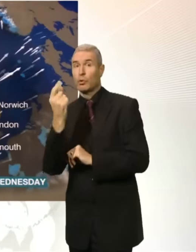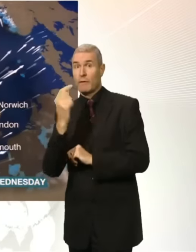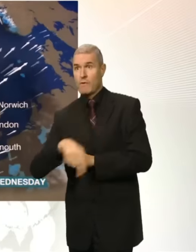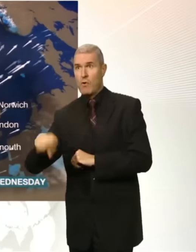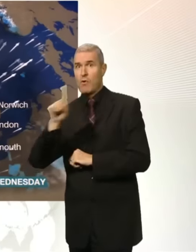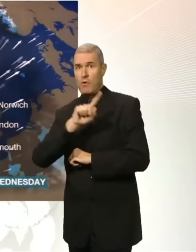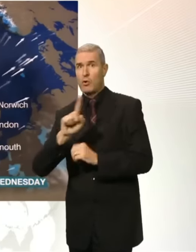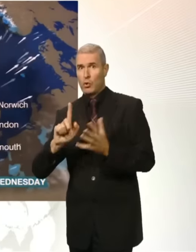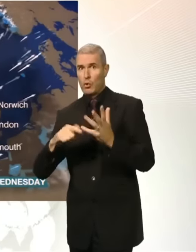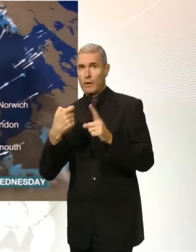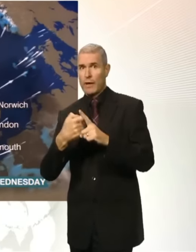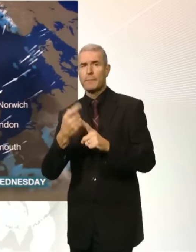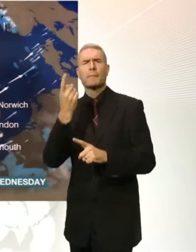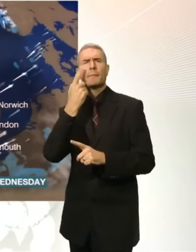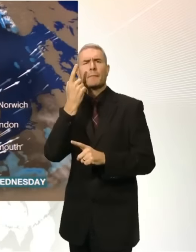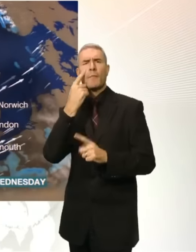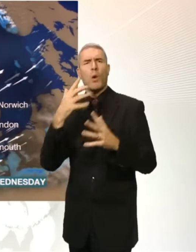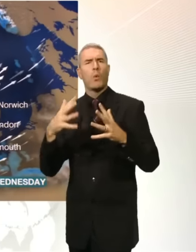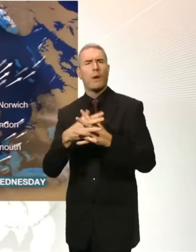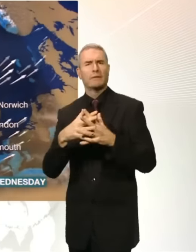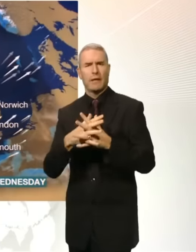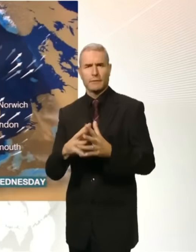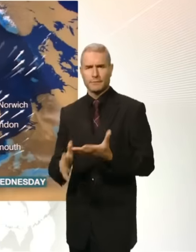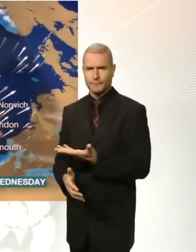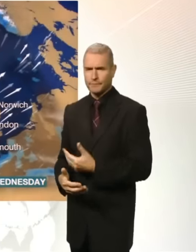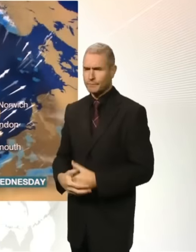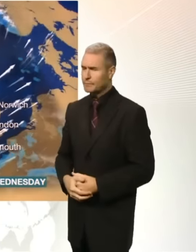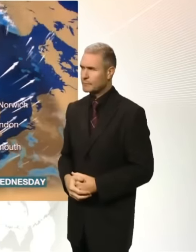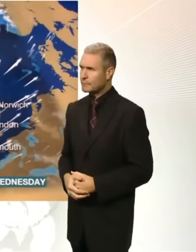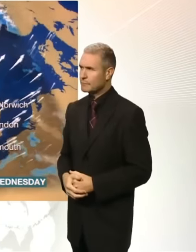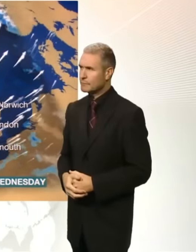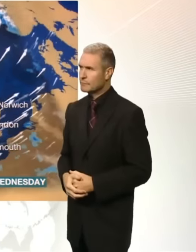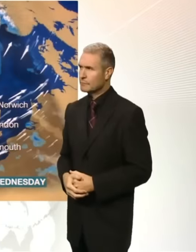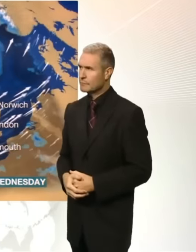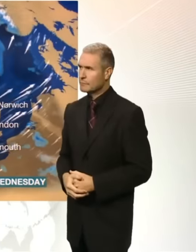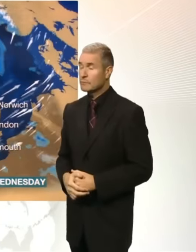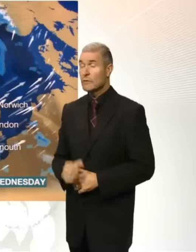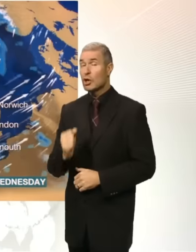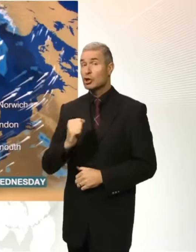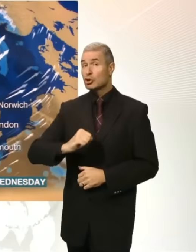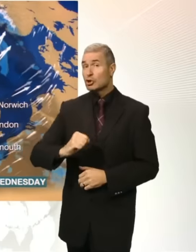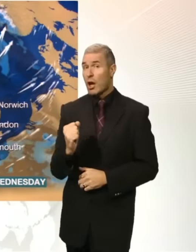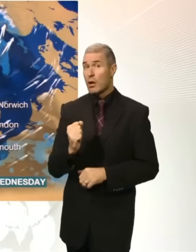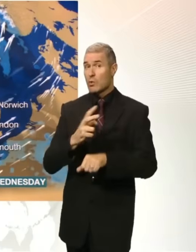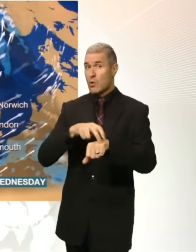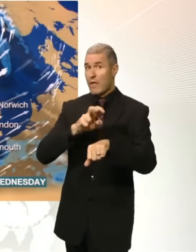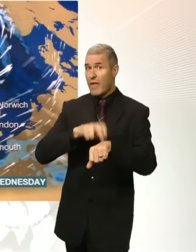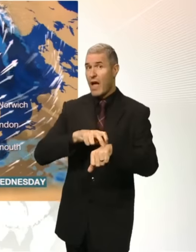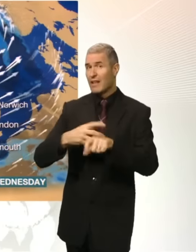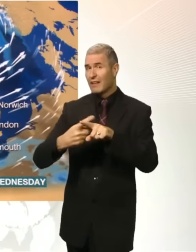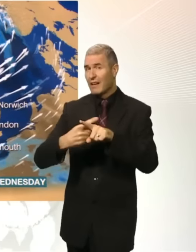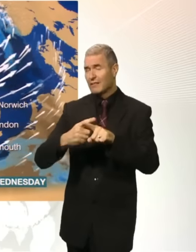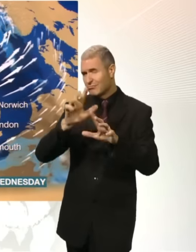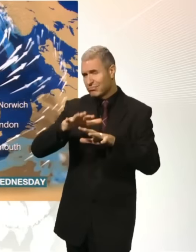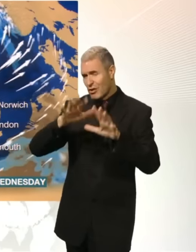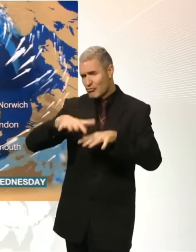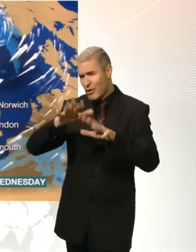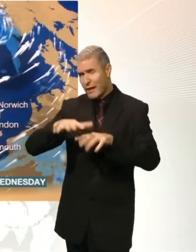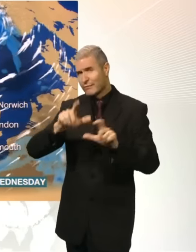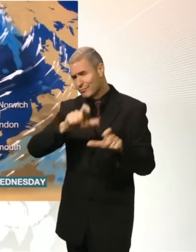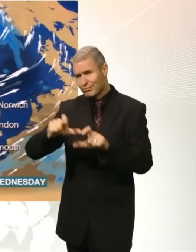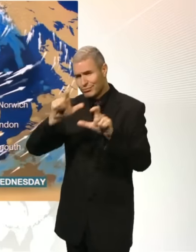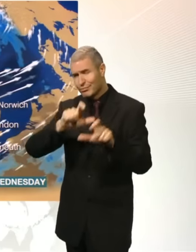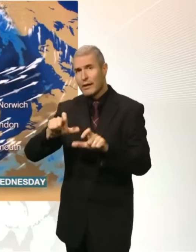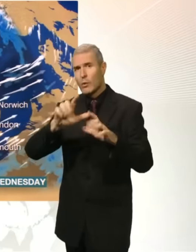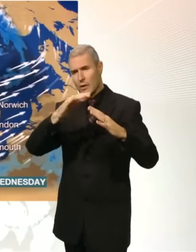us. So here's the picture for Wednesday, though. We'll have some pretty heavy rain across parts of Scotland, Northern Ireland, maybe some hail and thunder mixed into that. As